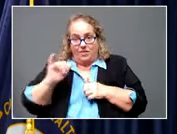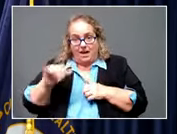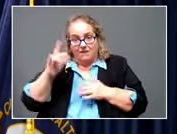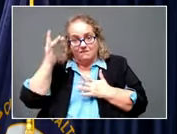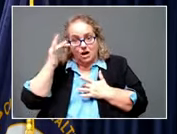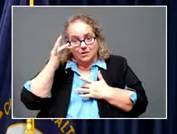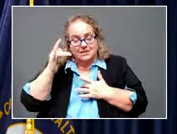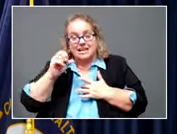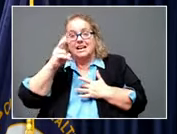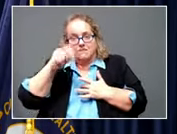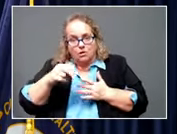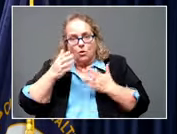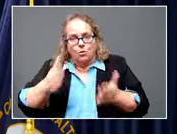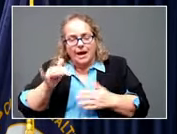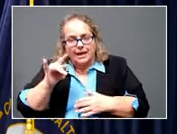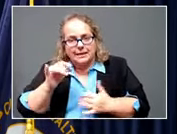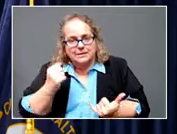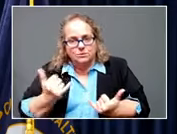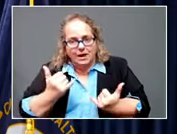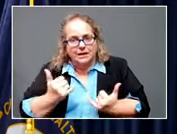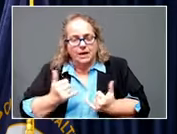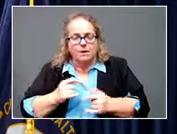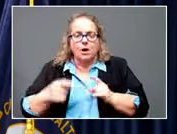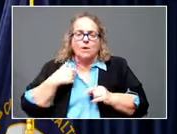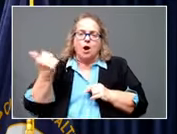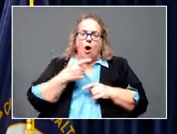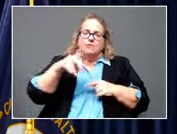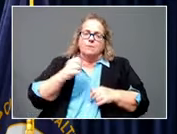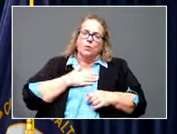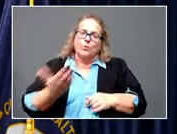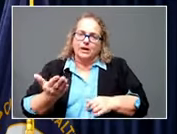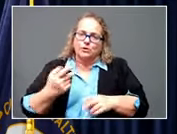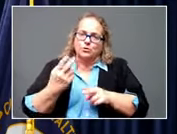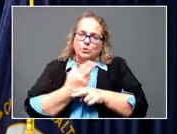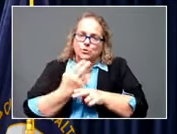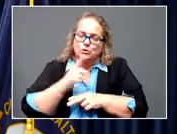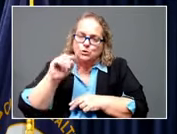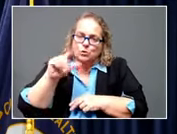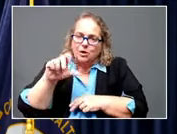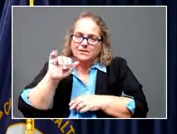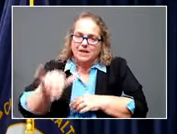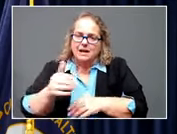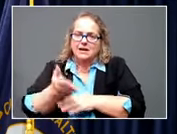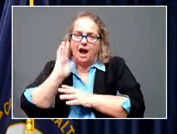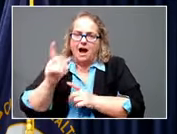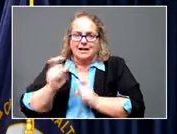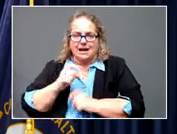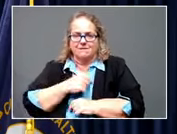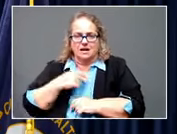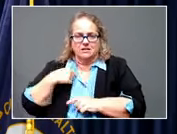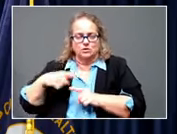is right now. But we all have to be willing to use the tools that God has given us to protect ourselves and one